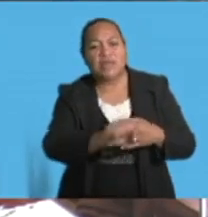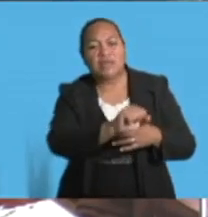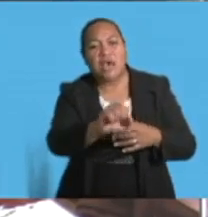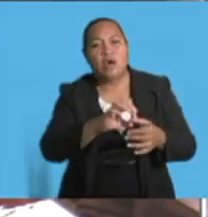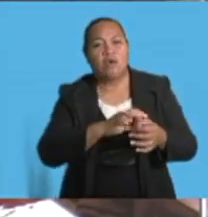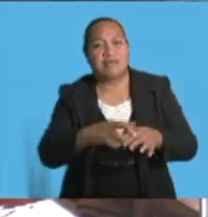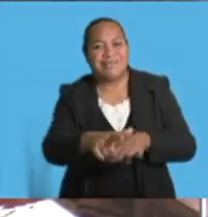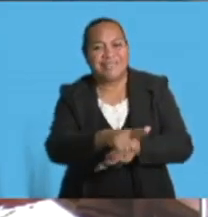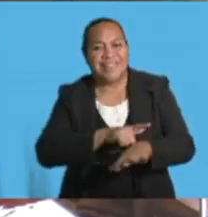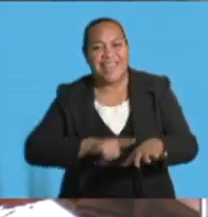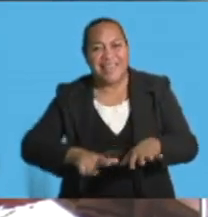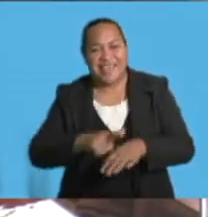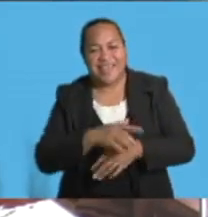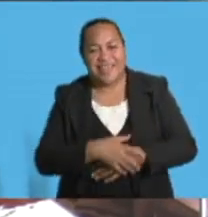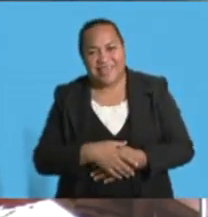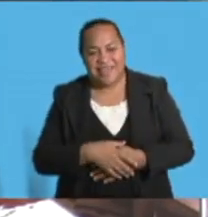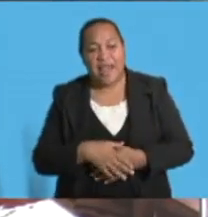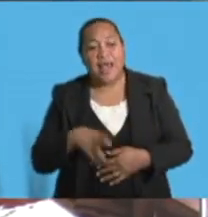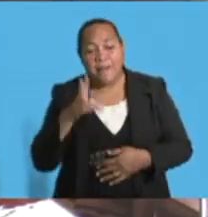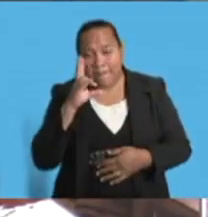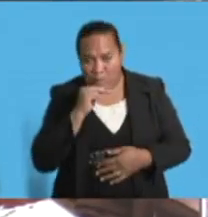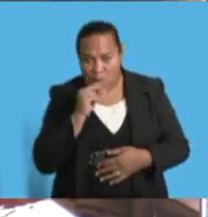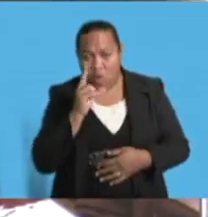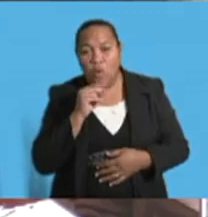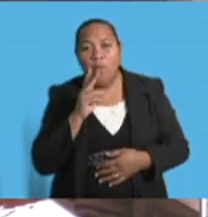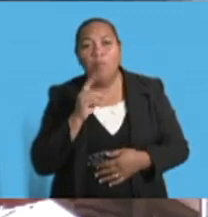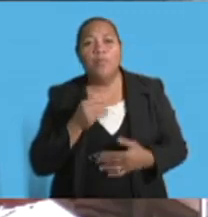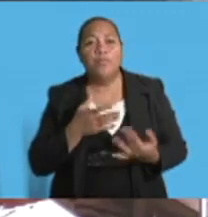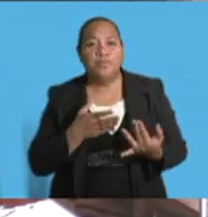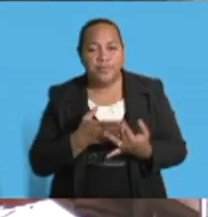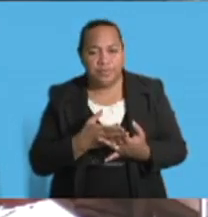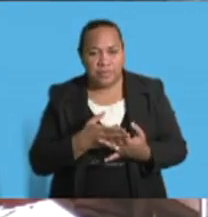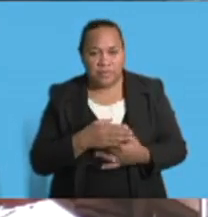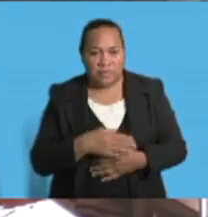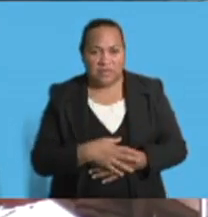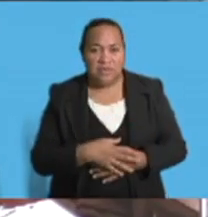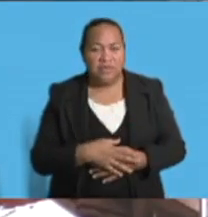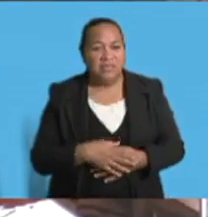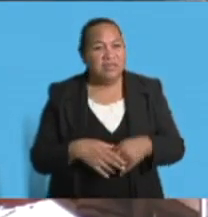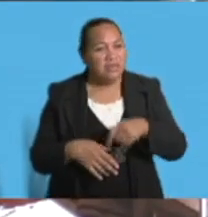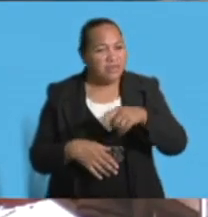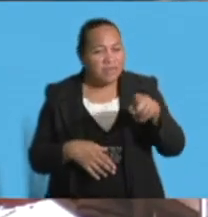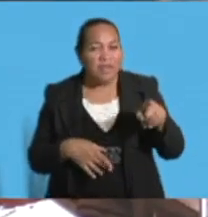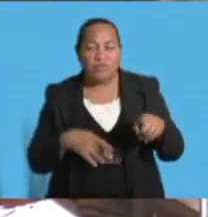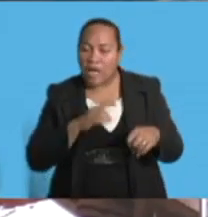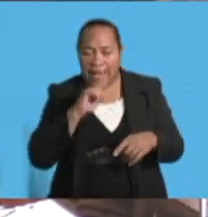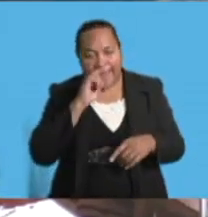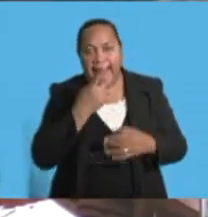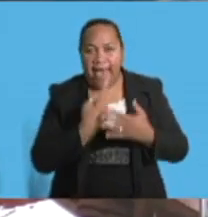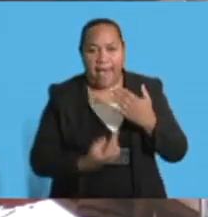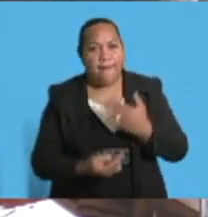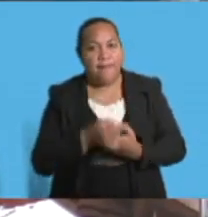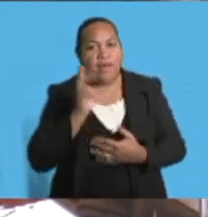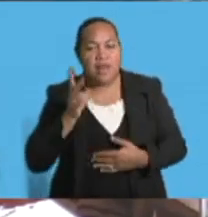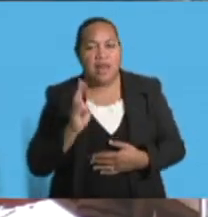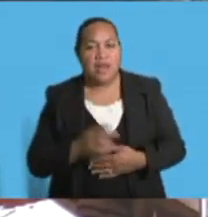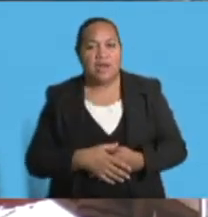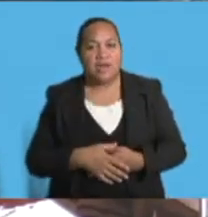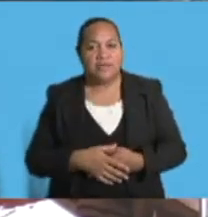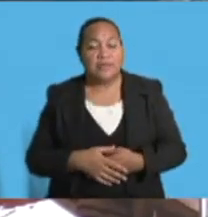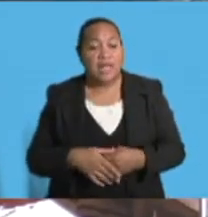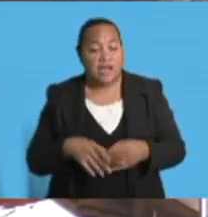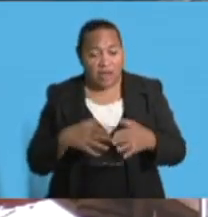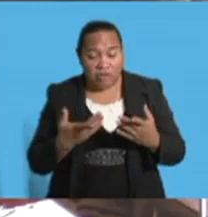land. And it is made possible, and it is made impossible for such travesty from happening again. And the stability